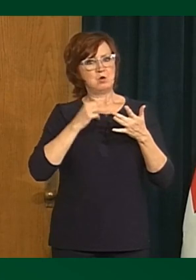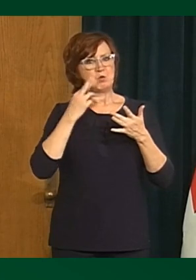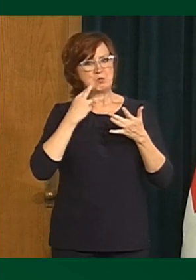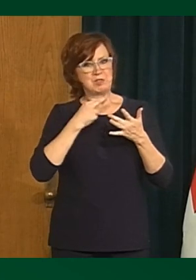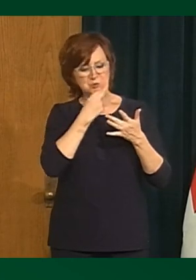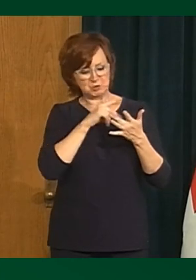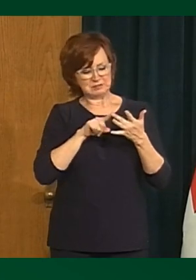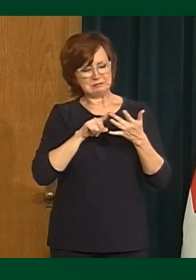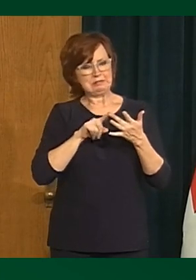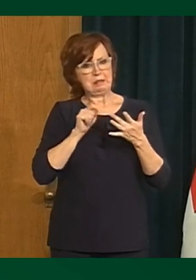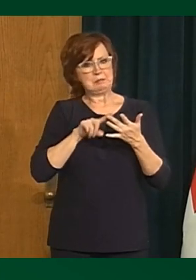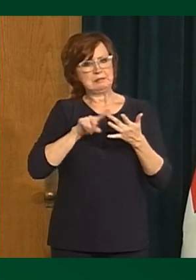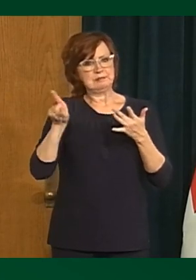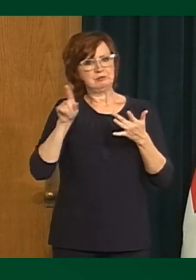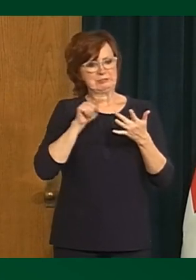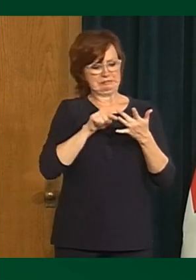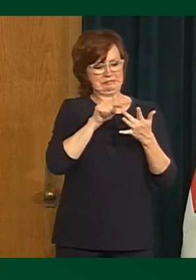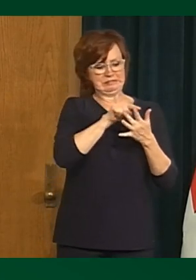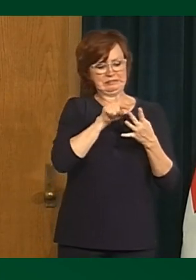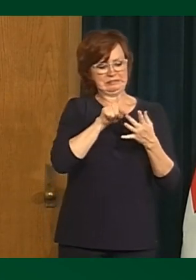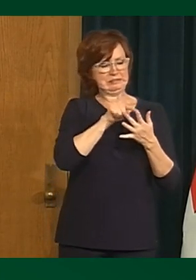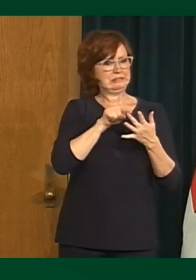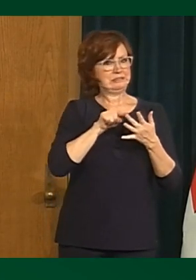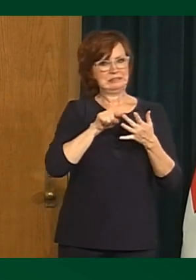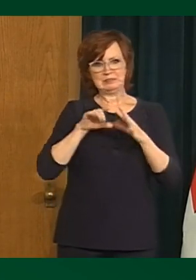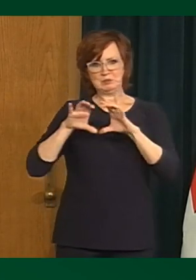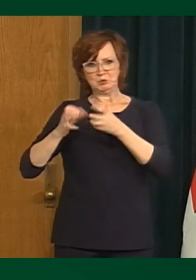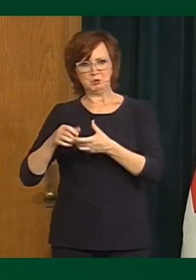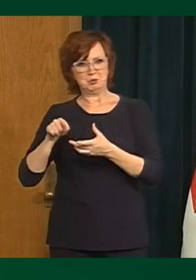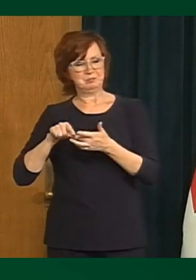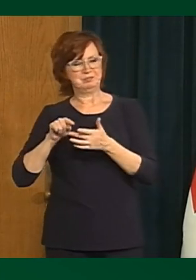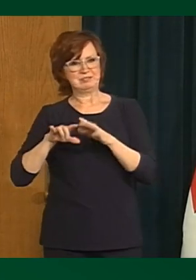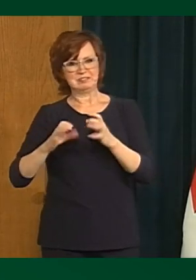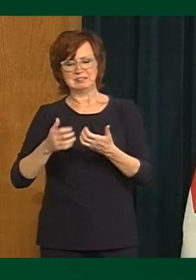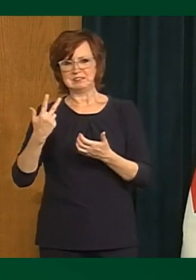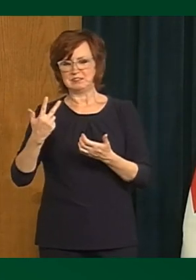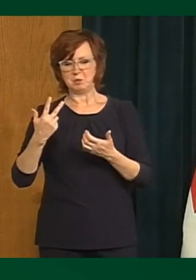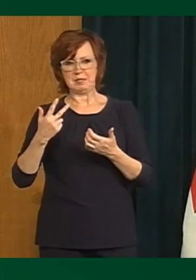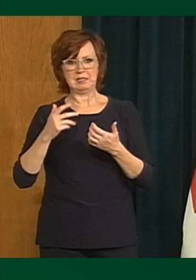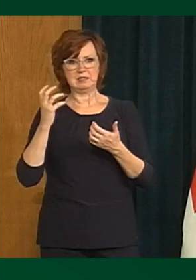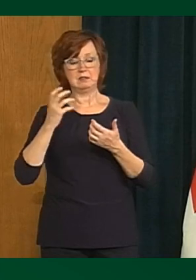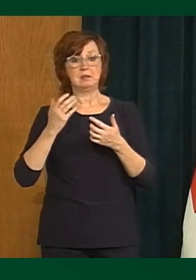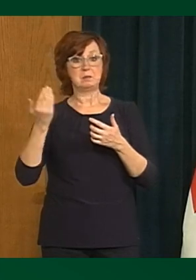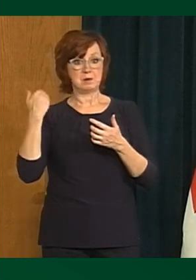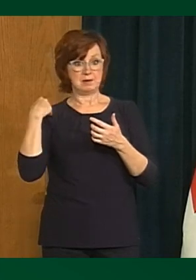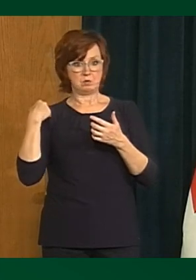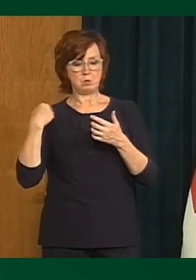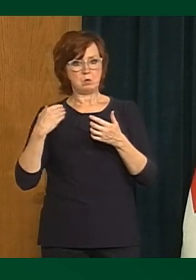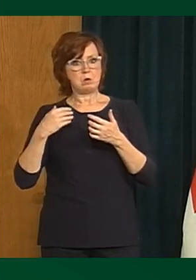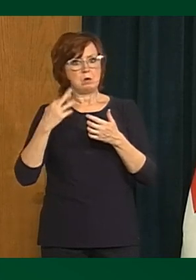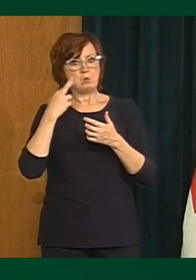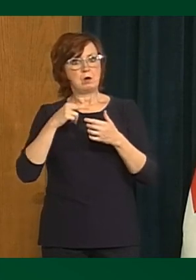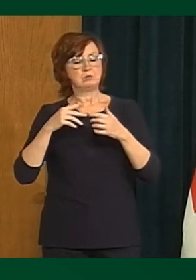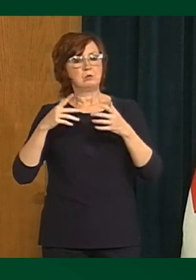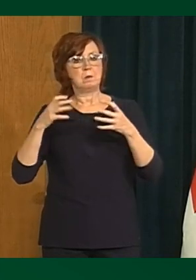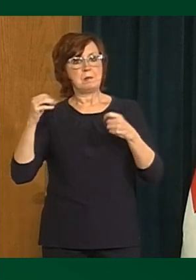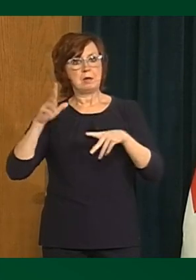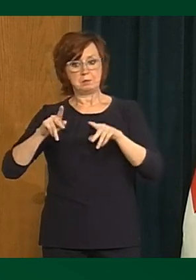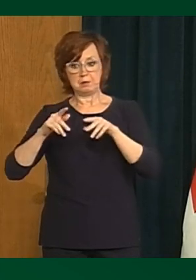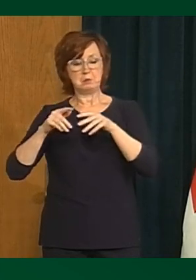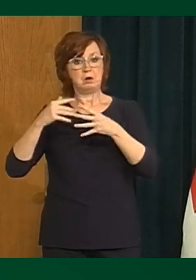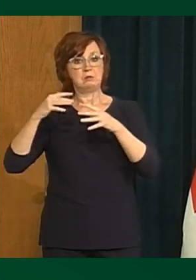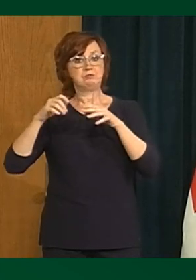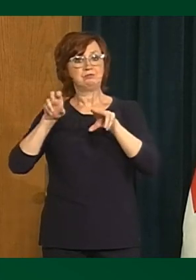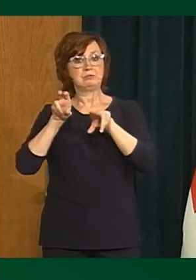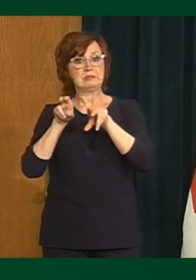a retail environment. It's other settings where in the past where there's been gatherings, there have been issues. So that's where I think restaurants